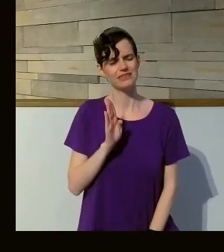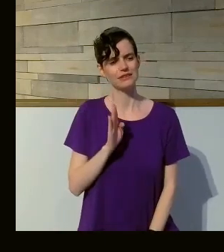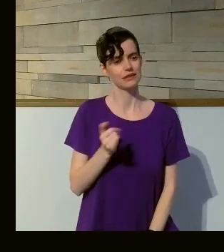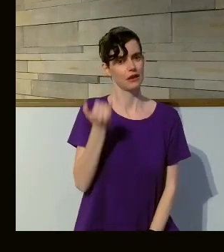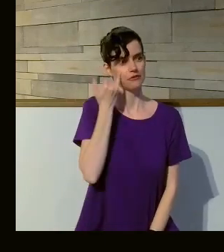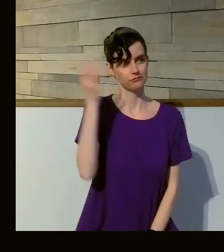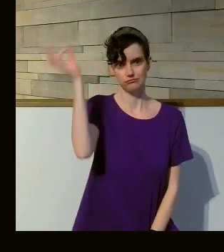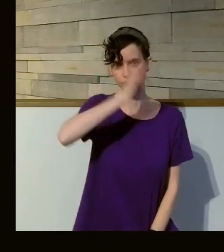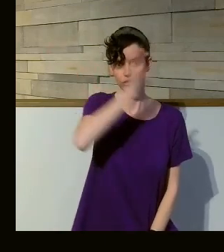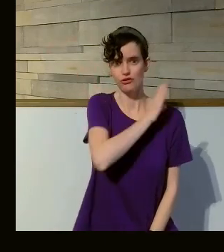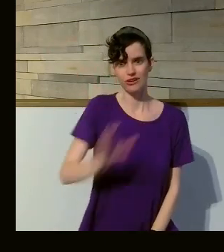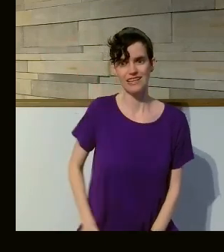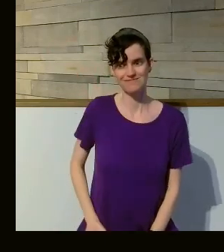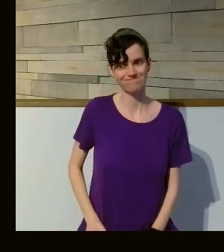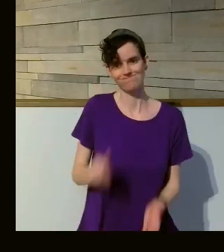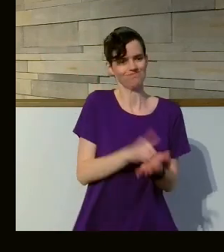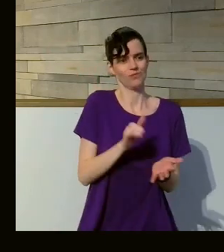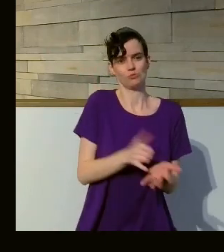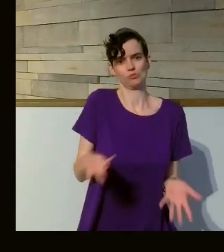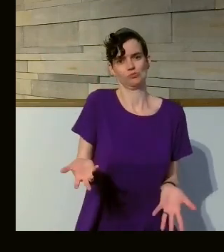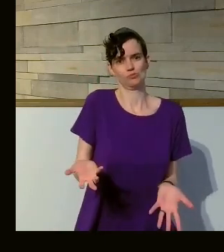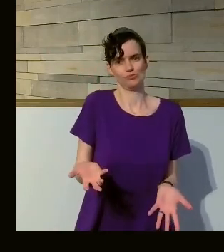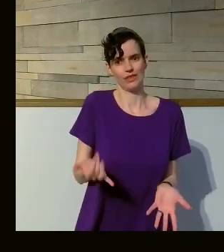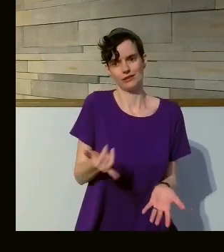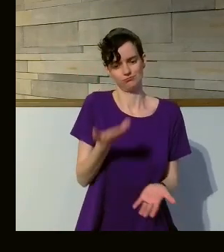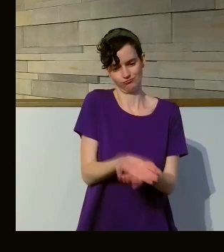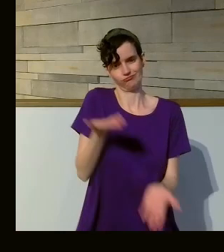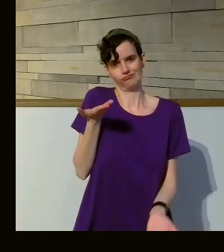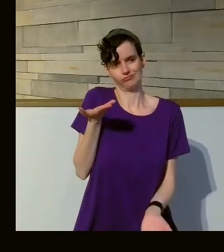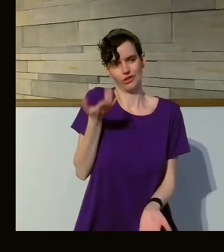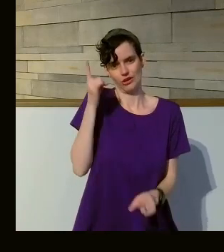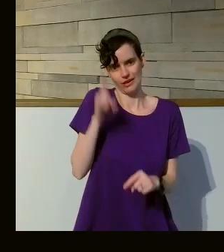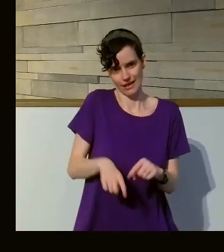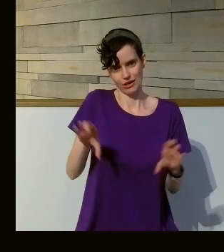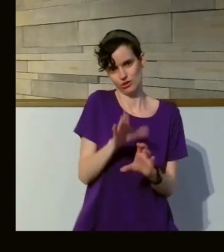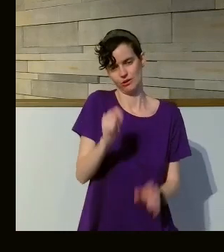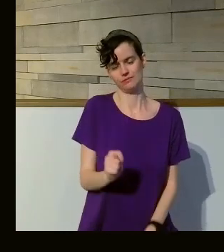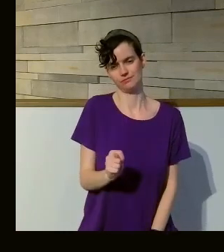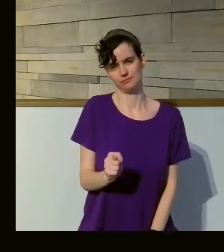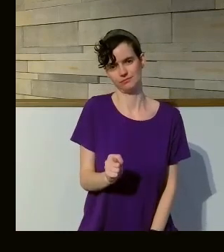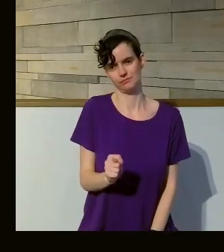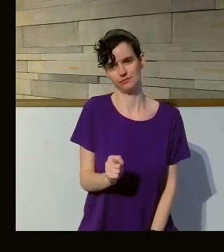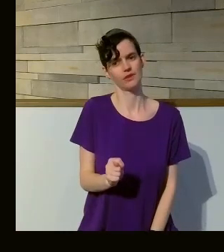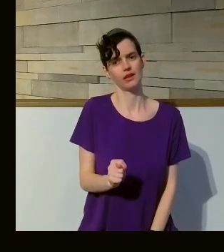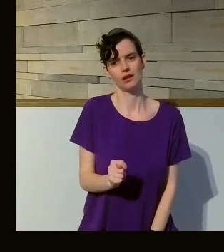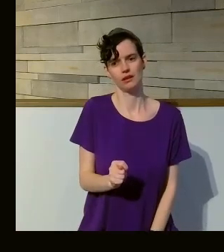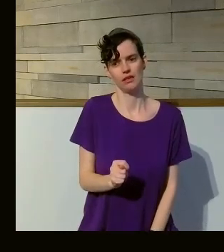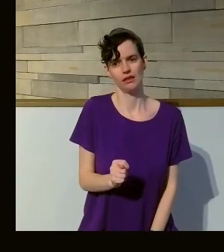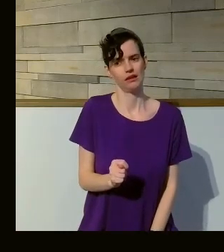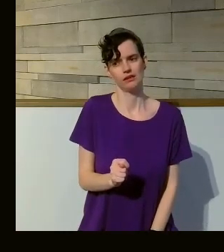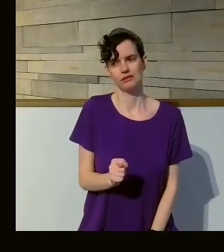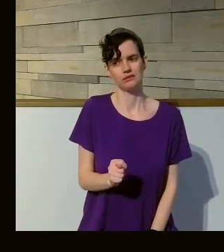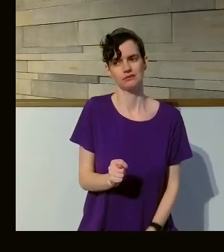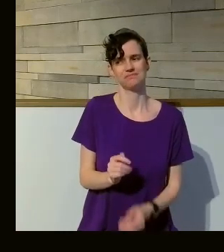you don't know Christ, you can't, all right? That's just a fact. You can't do it. It'll be a faint